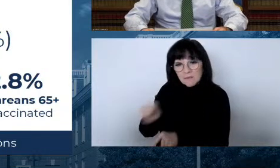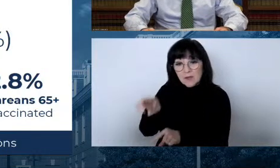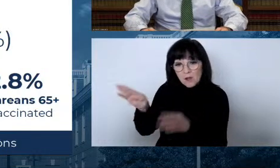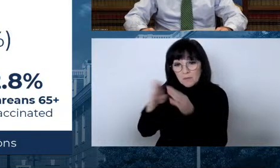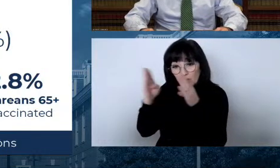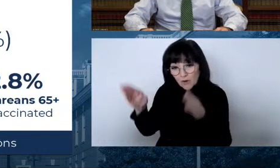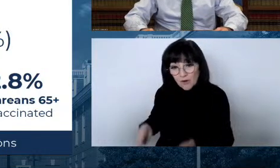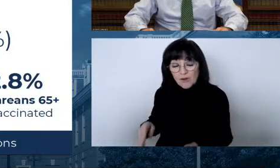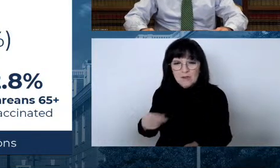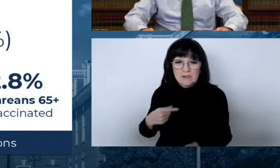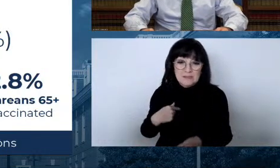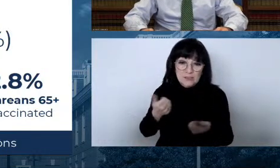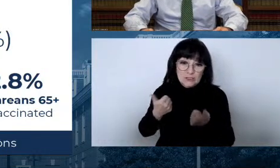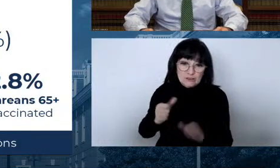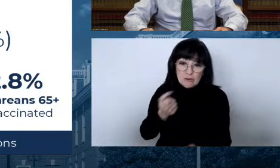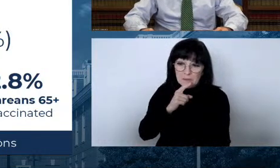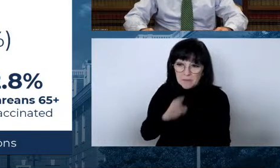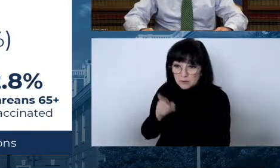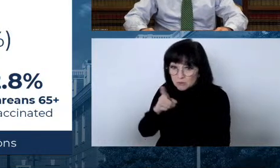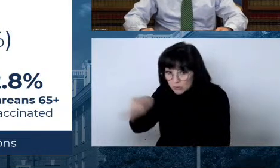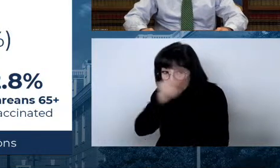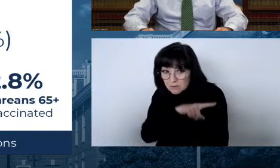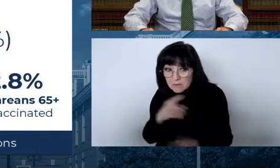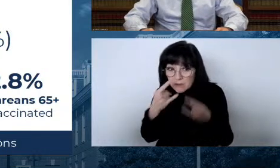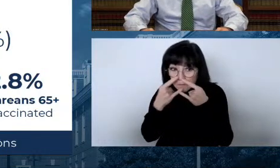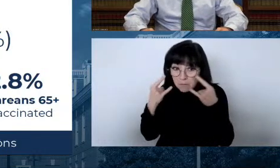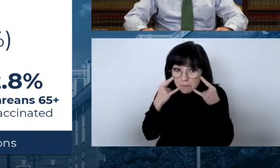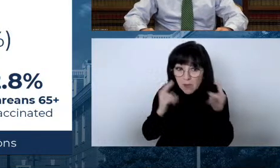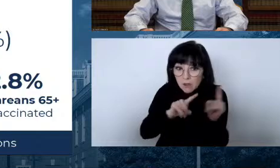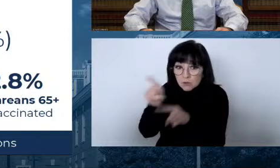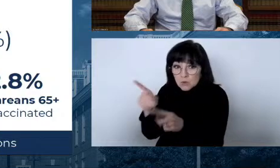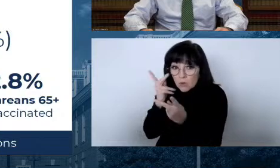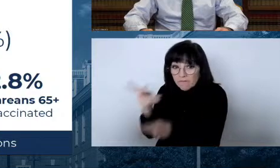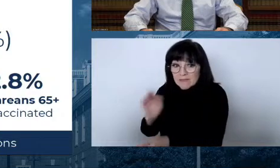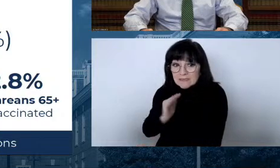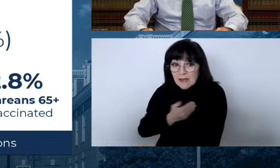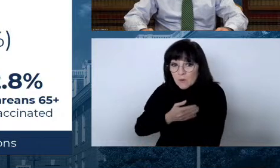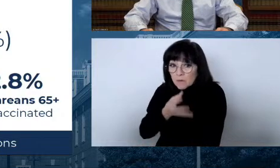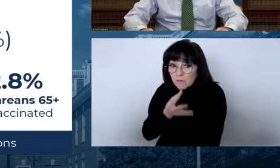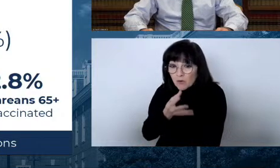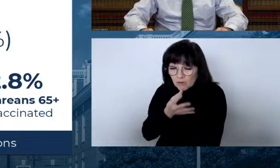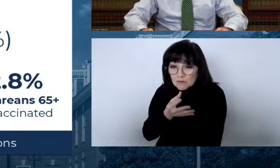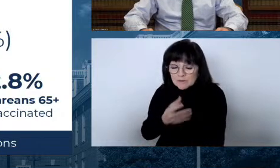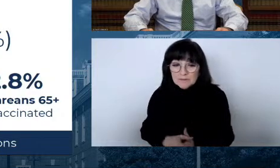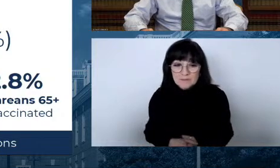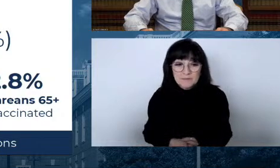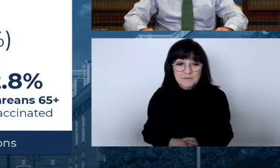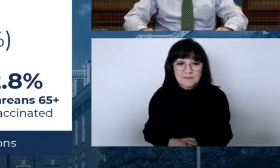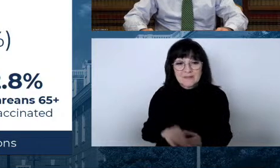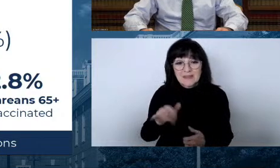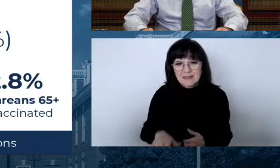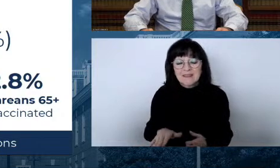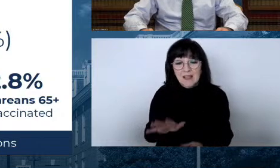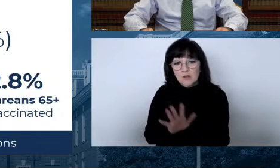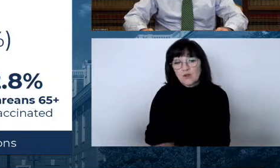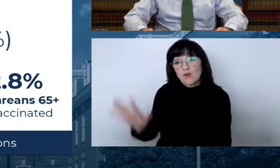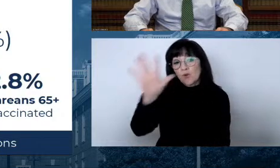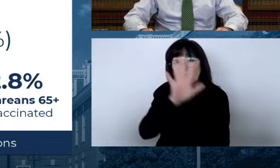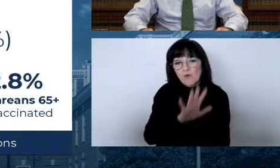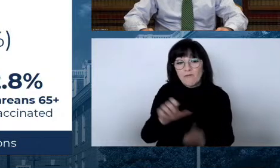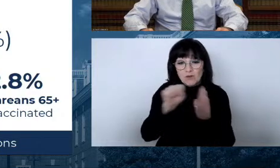fully vaccinated as well and wearing masks when they go to see our mother. Here are the overall state numbers at the bottom.